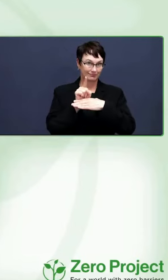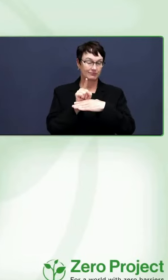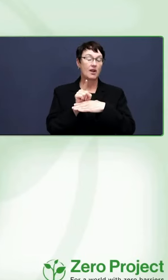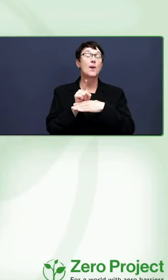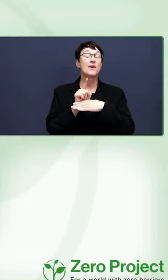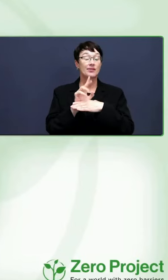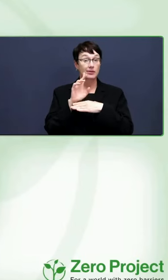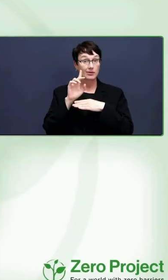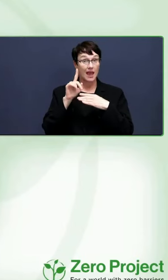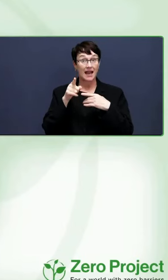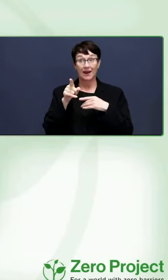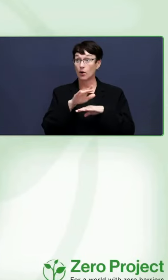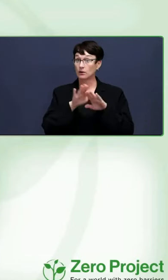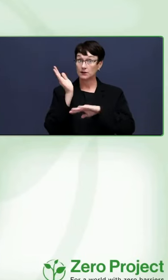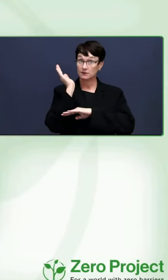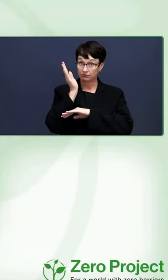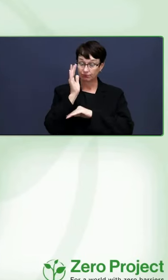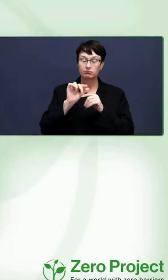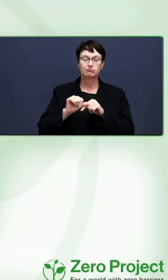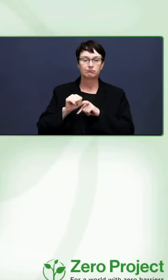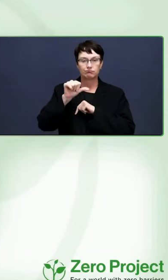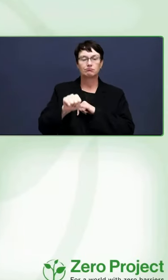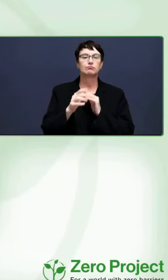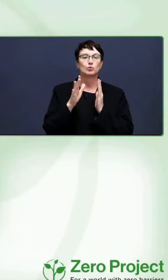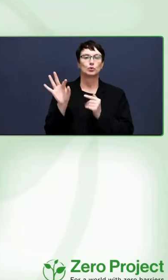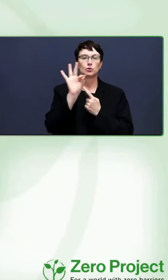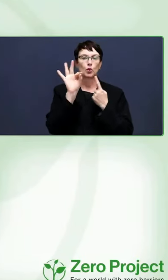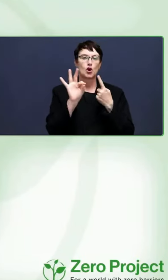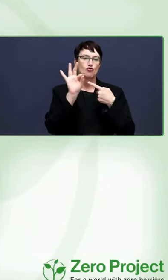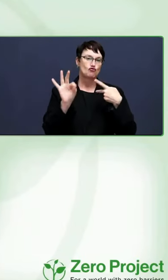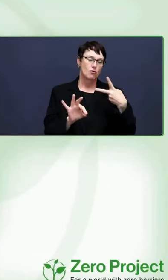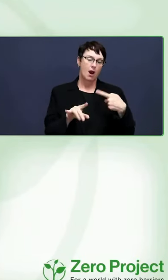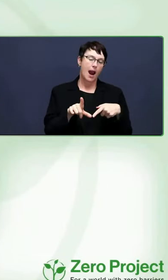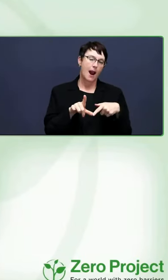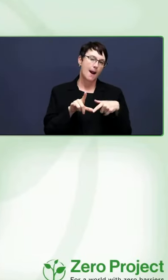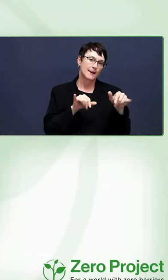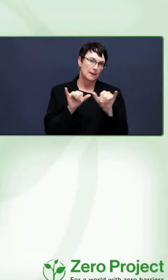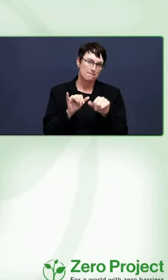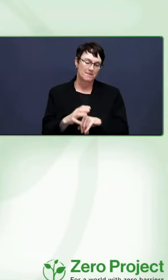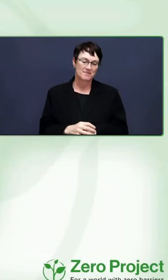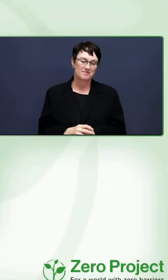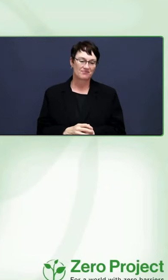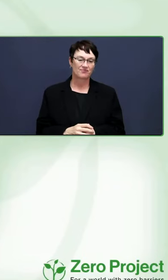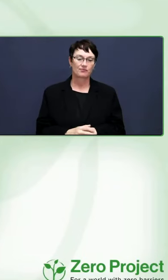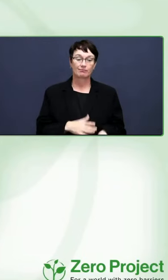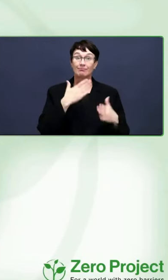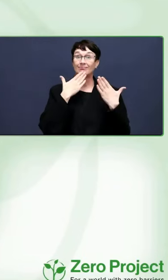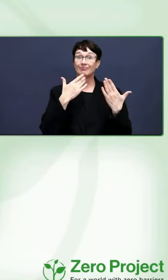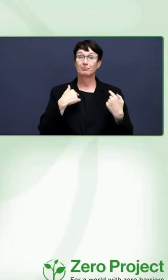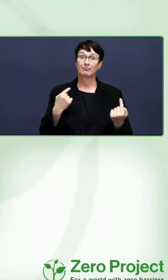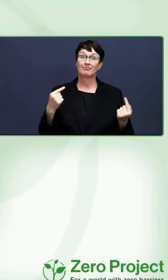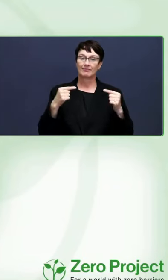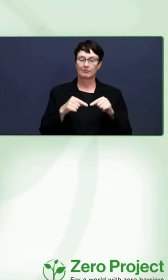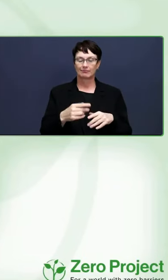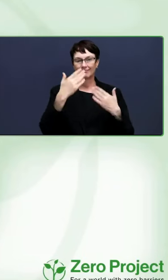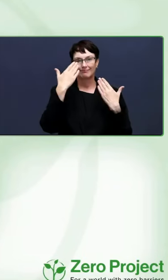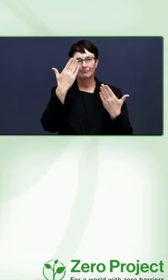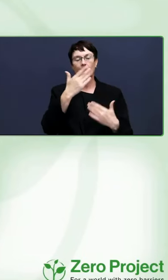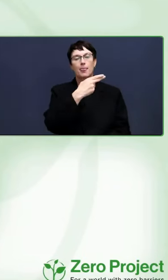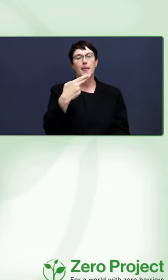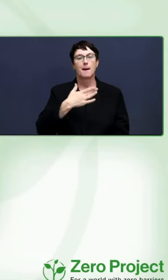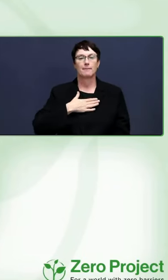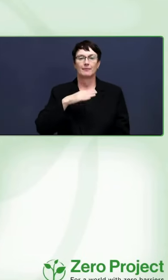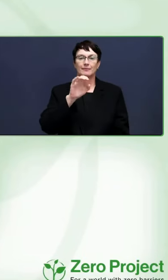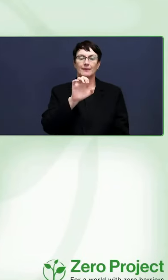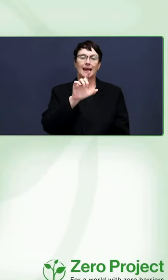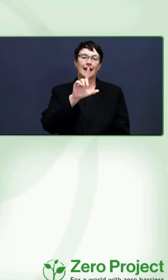Thank you. It's really an honor to be here representing Sweden. My name is Elizabeth Hogberg, as Rachel said,